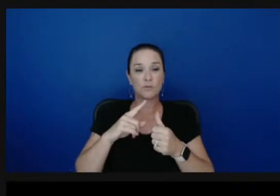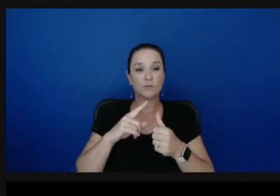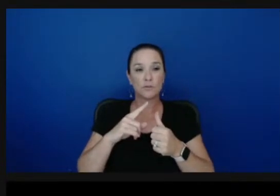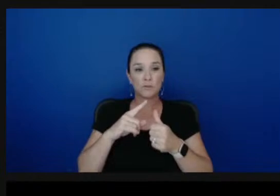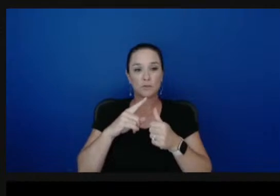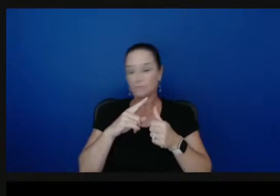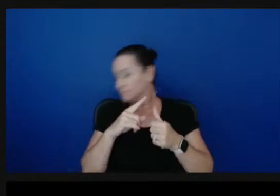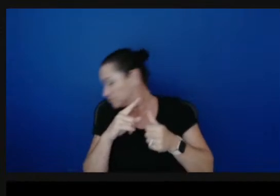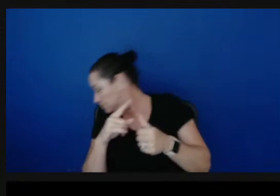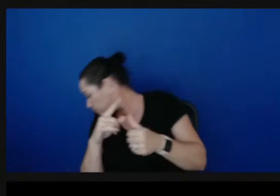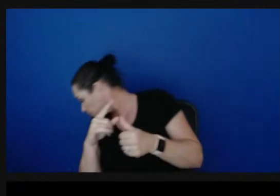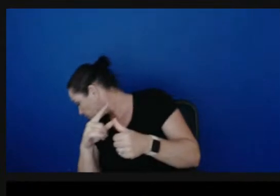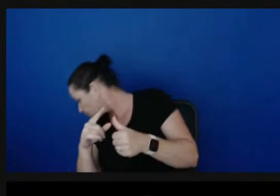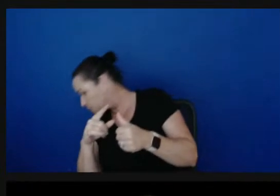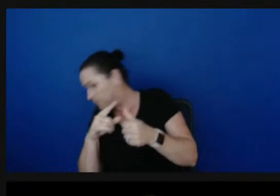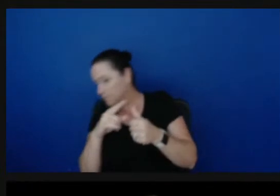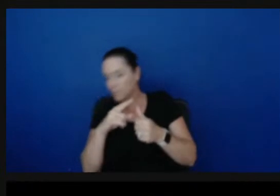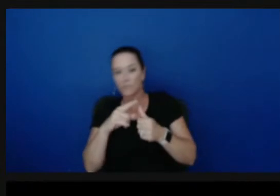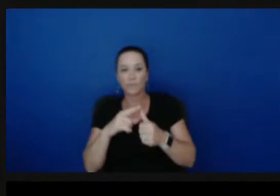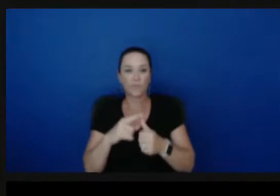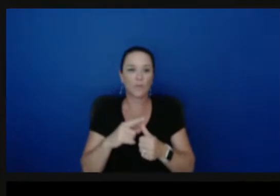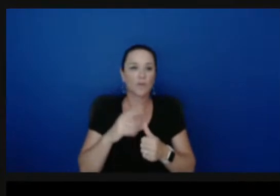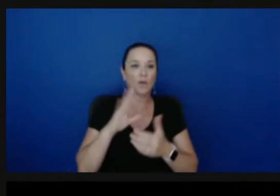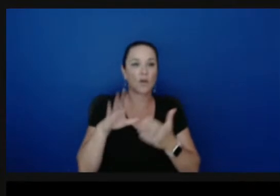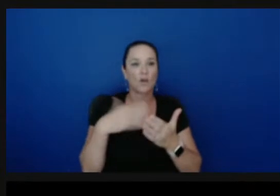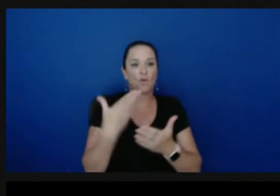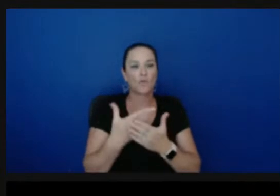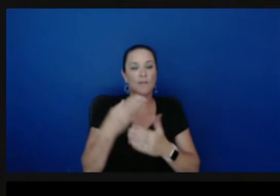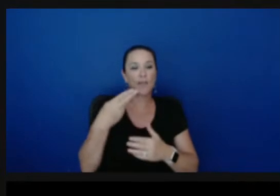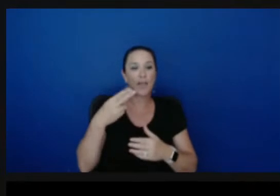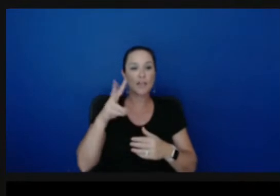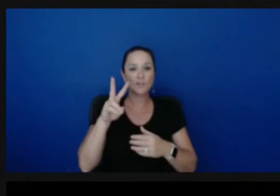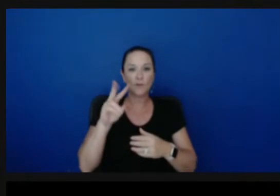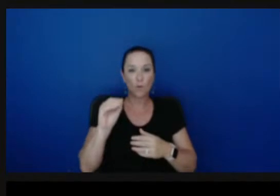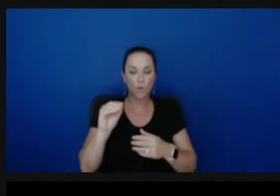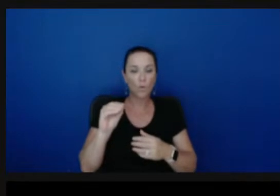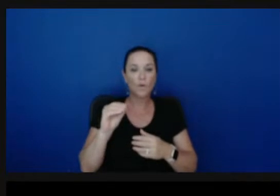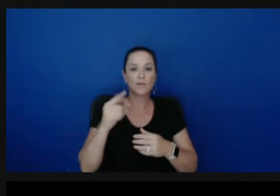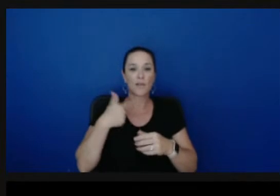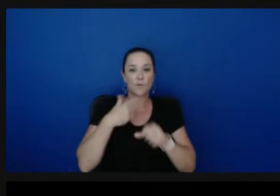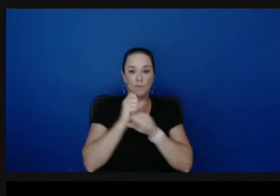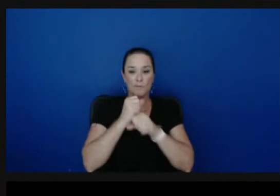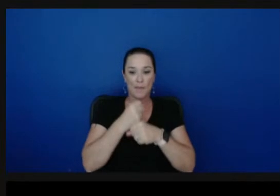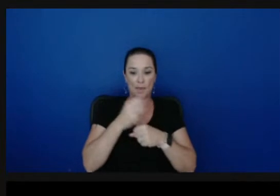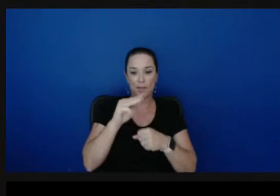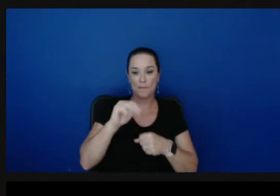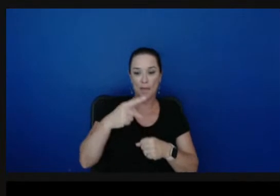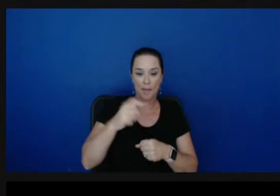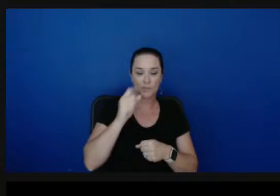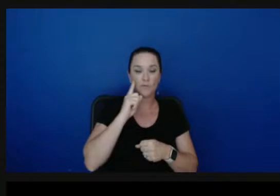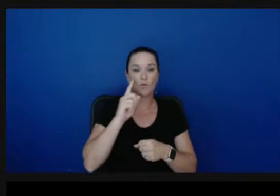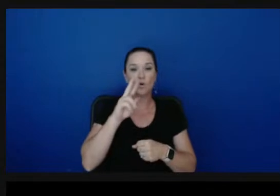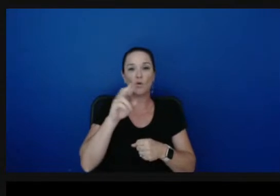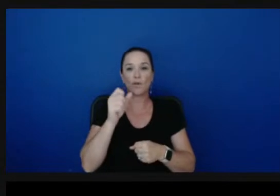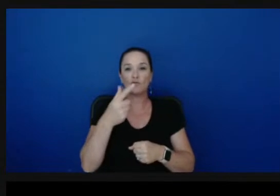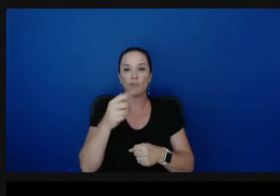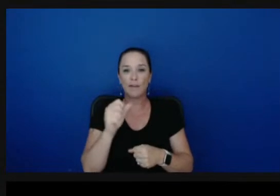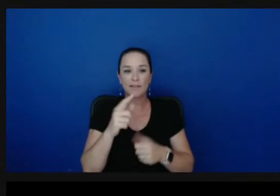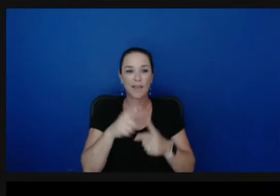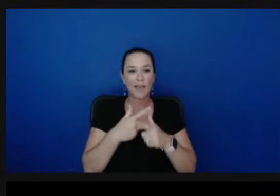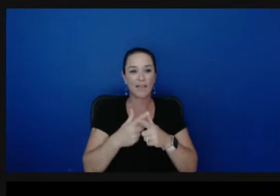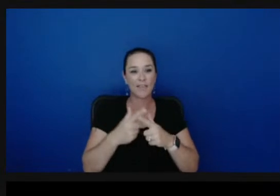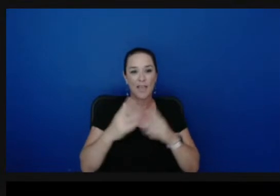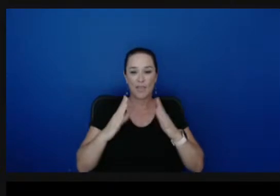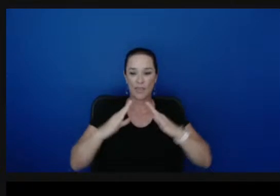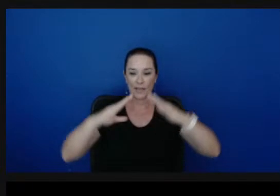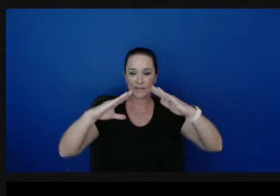backend to produce the first near real-time earthquake maps for USGS, and then the tilt meters are still up from that era, as